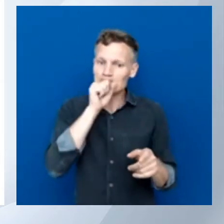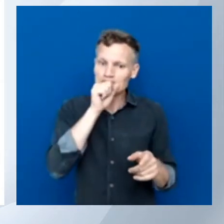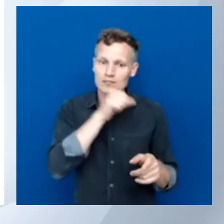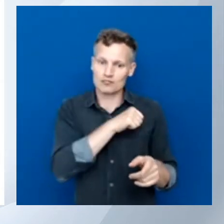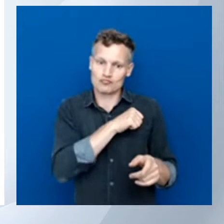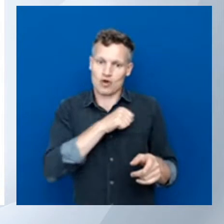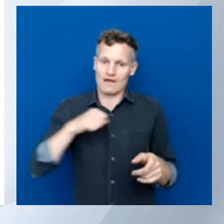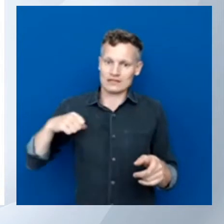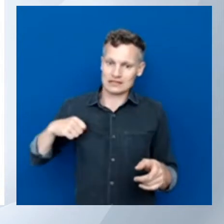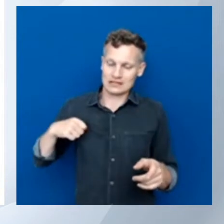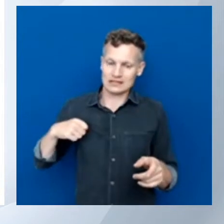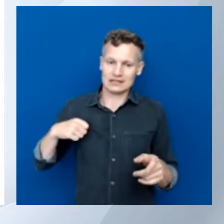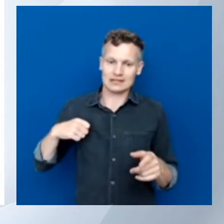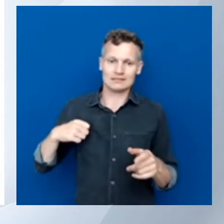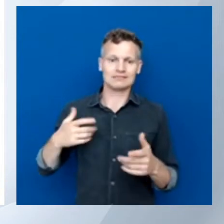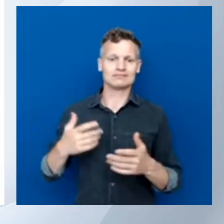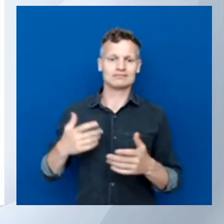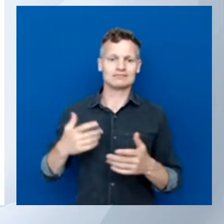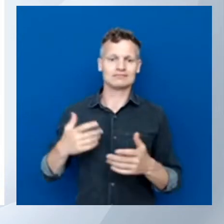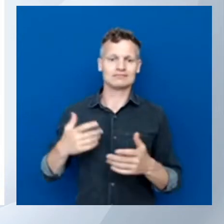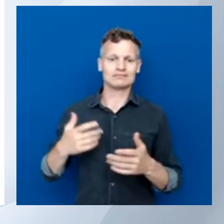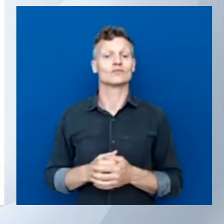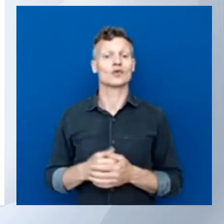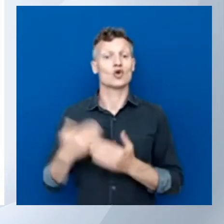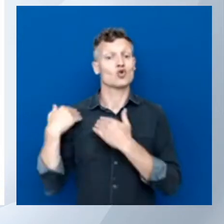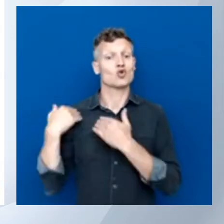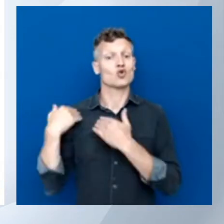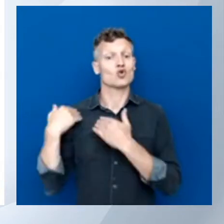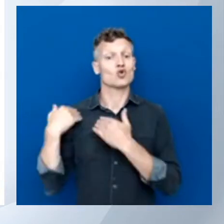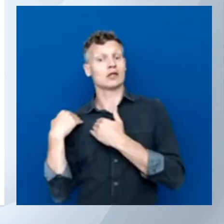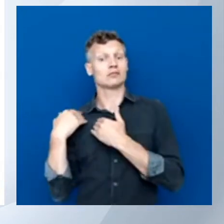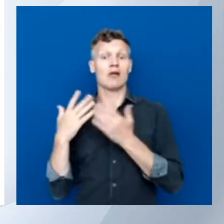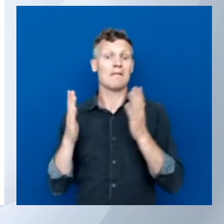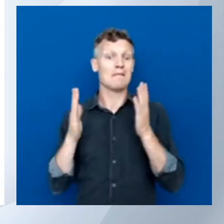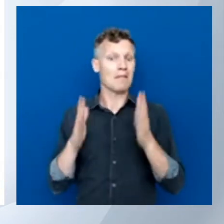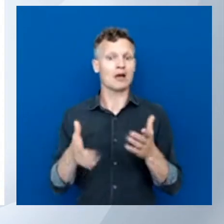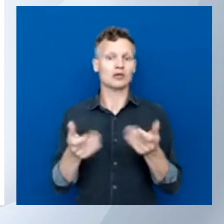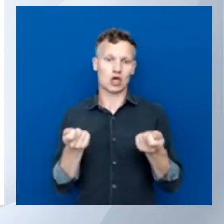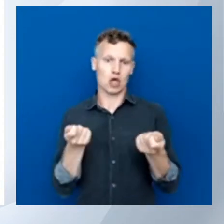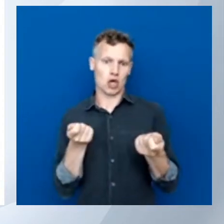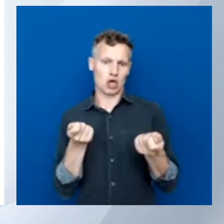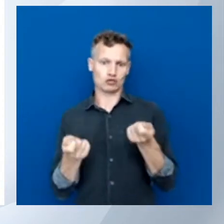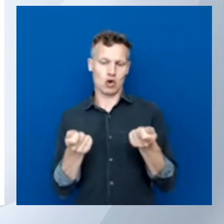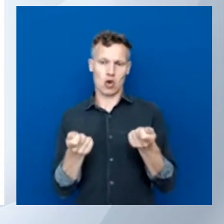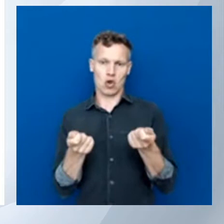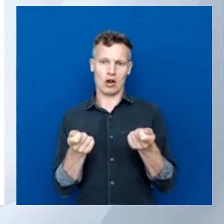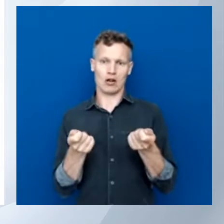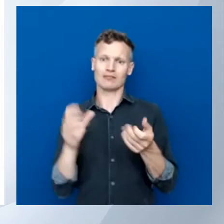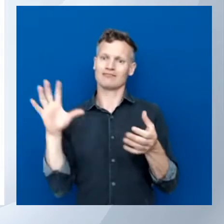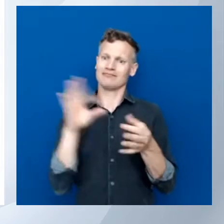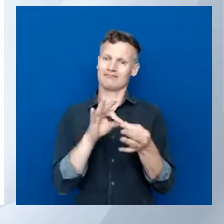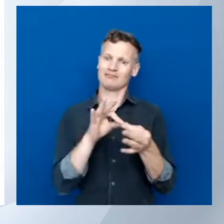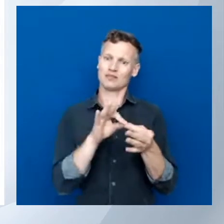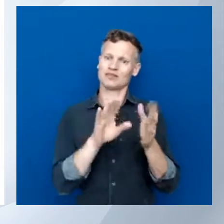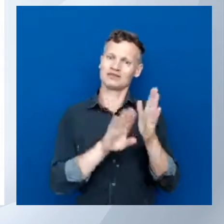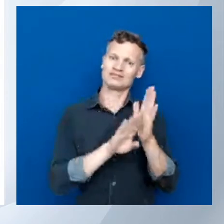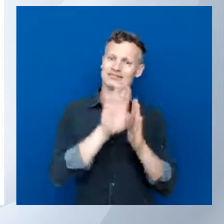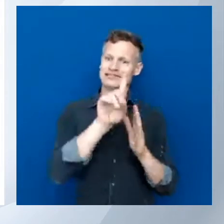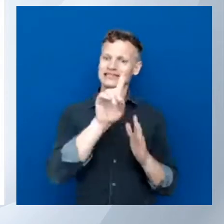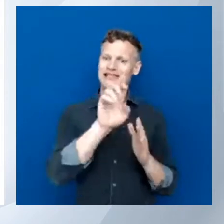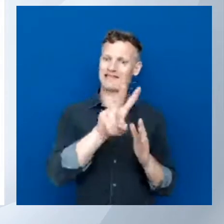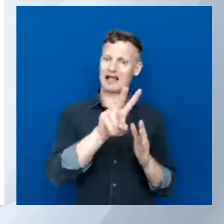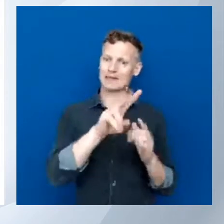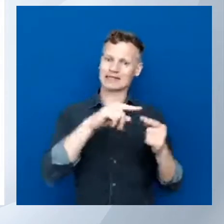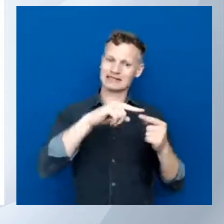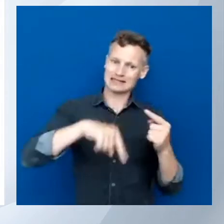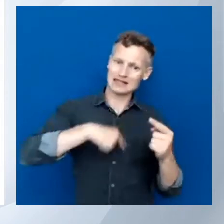needs governance and control through the development cycle. And Azure Machine Learning enables an audit trail for